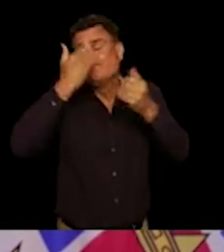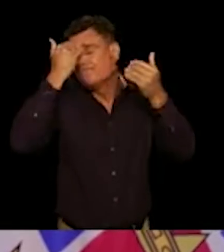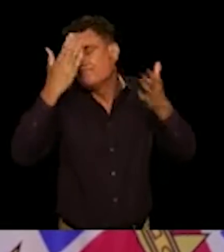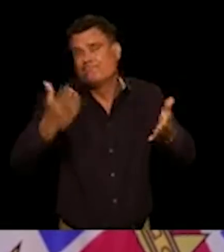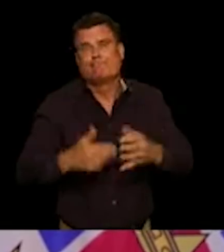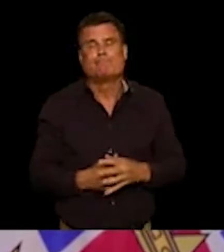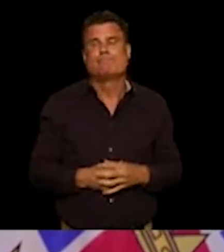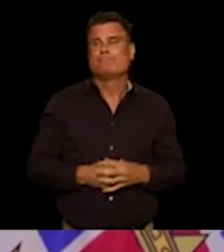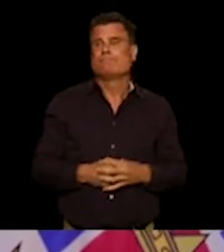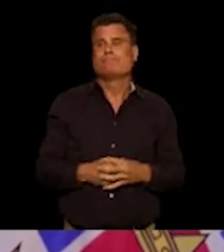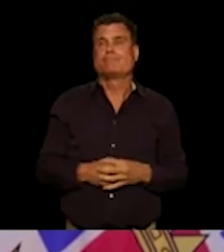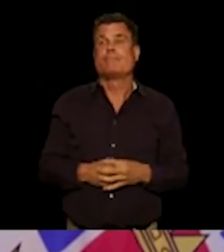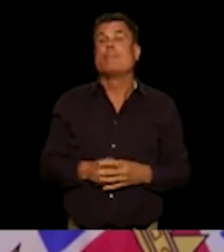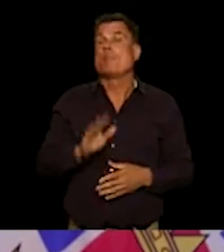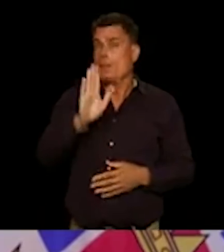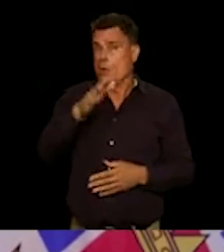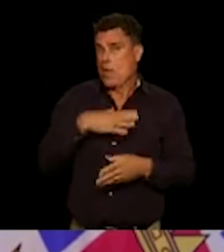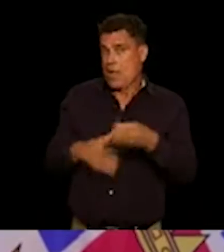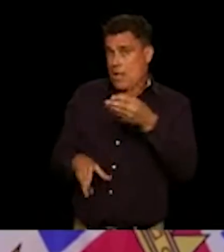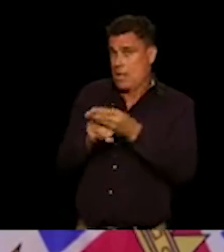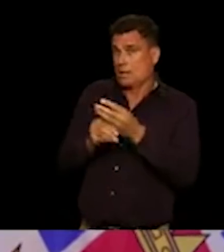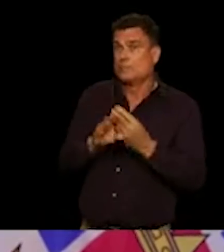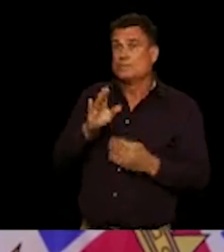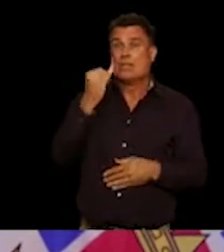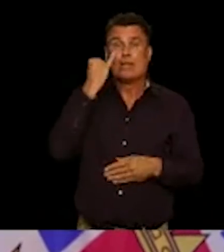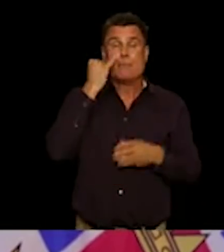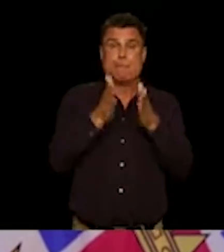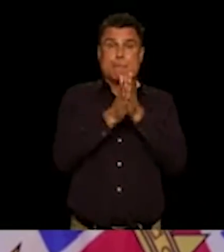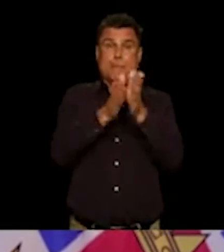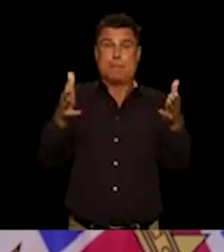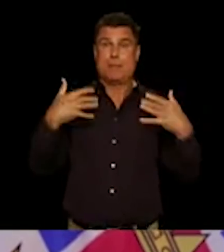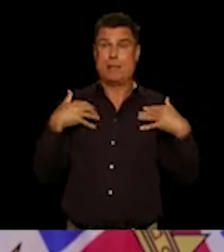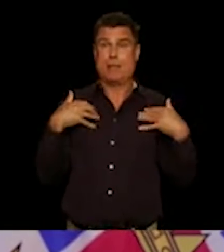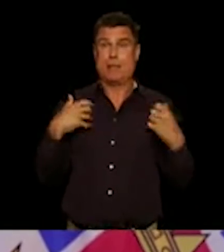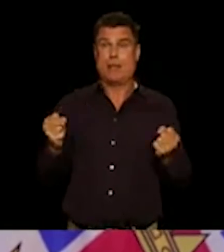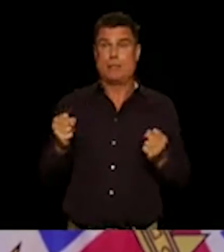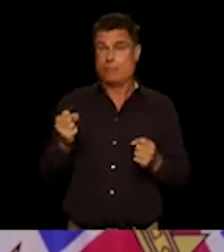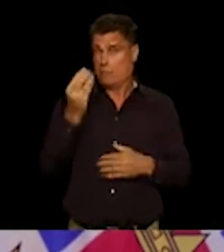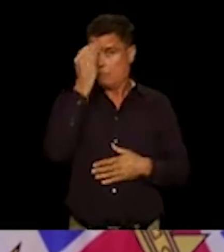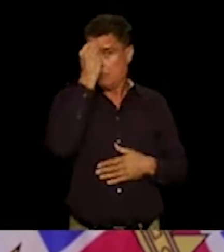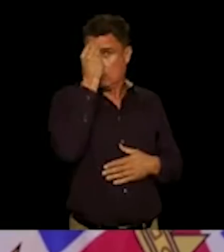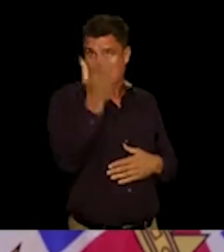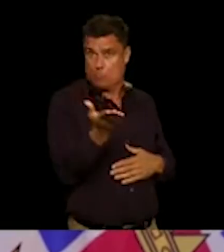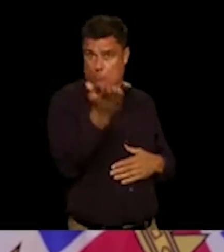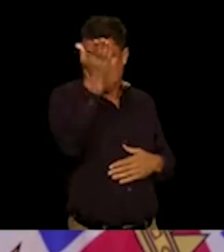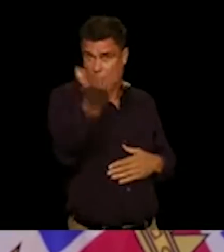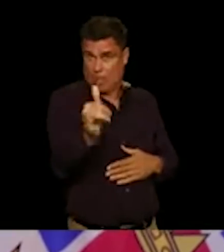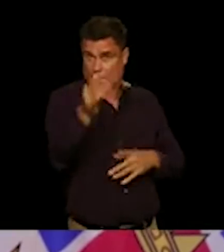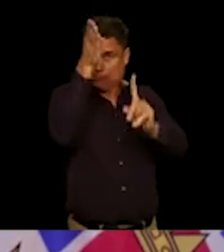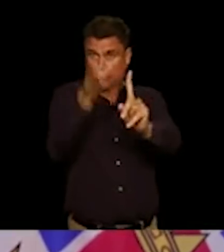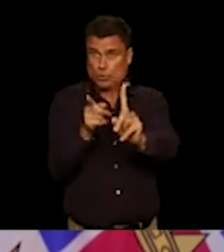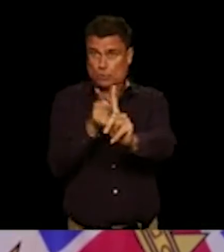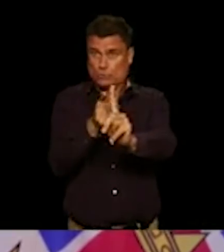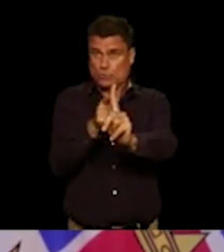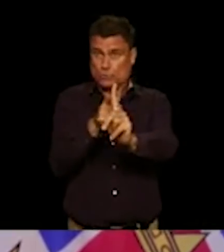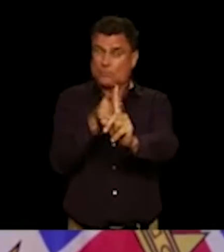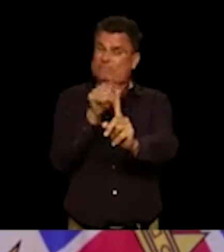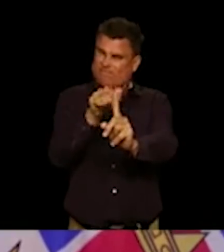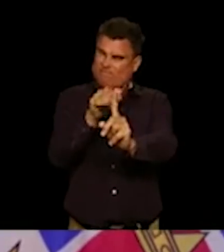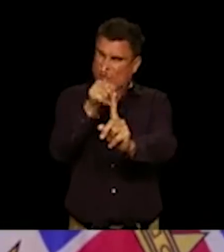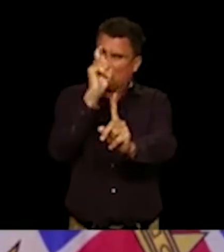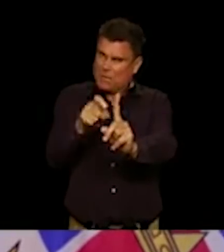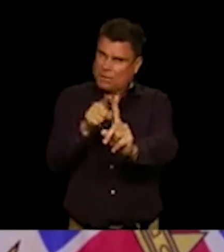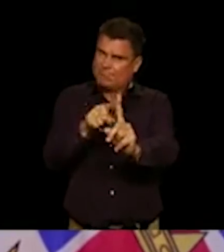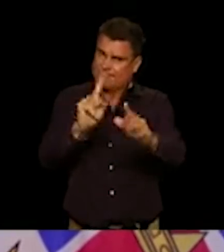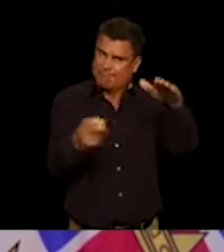virus. Finally, just to note that when we do ask people to self-isolate because they have been